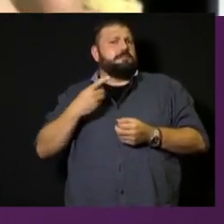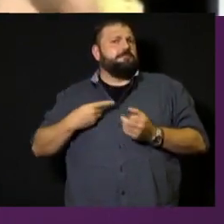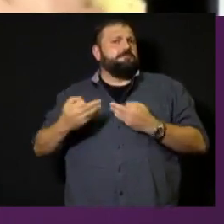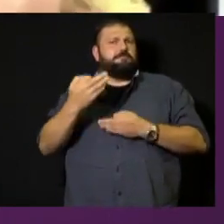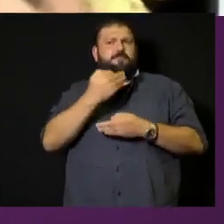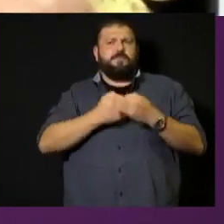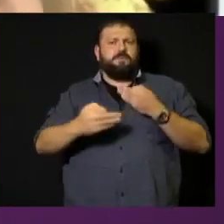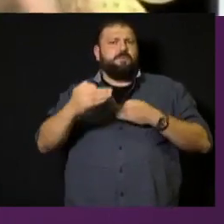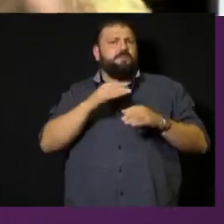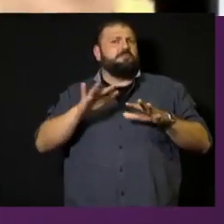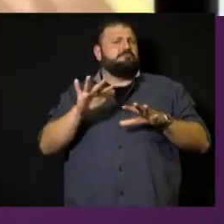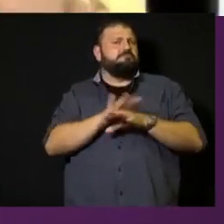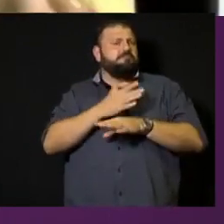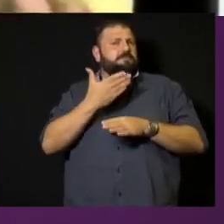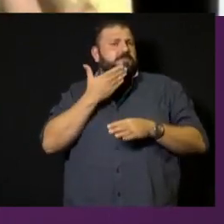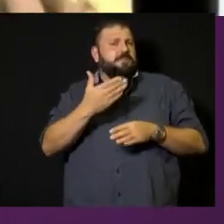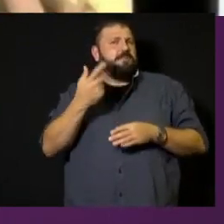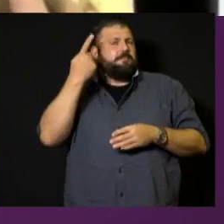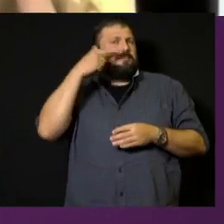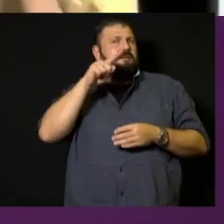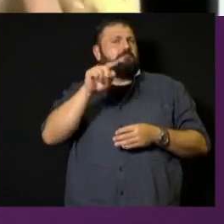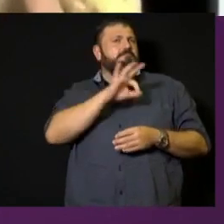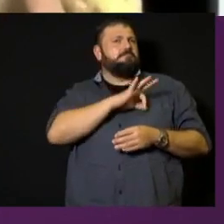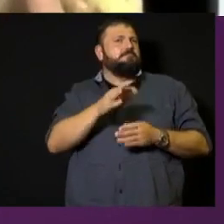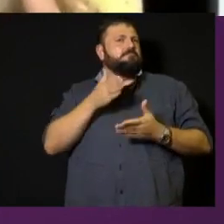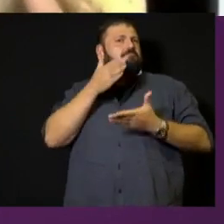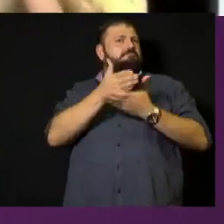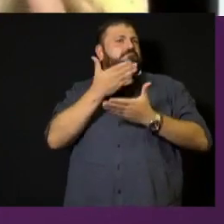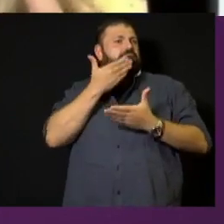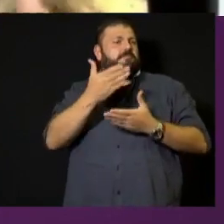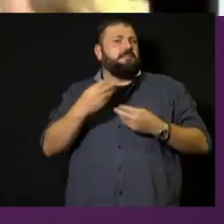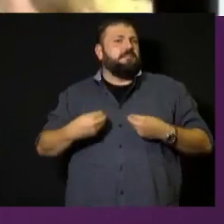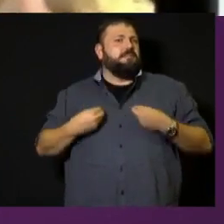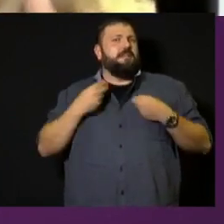be in a priority.